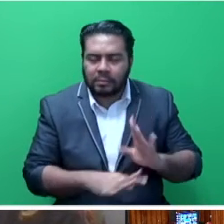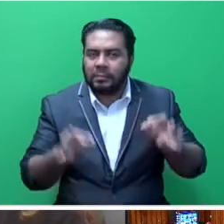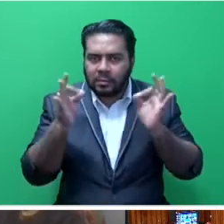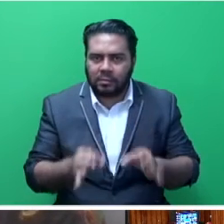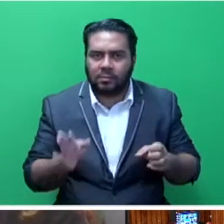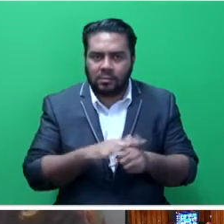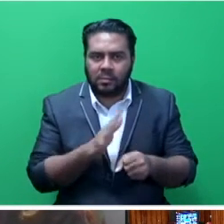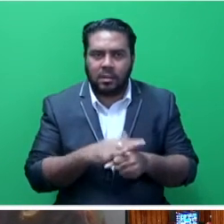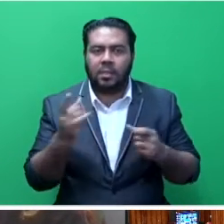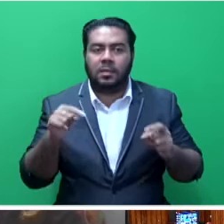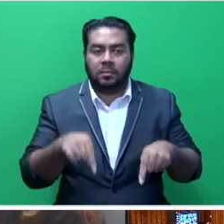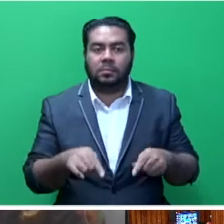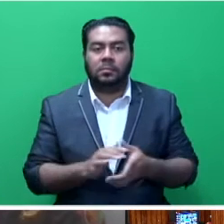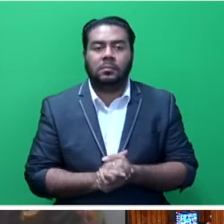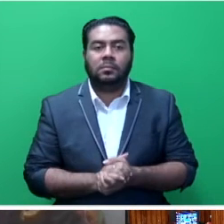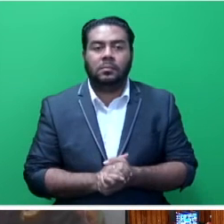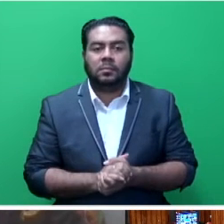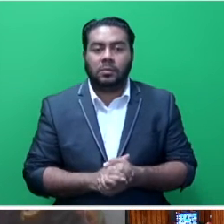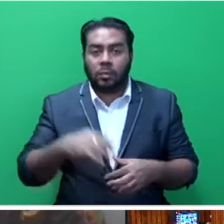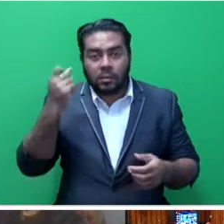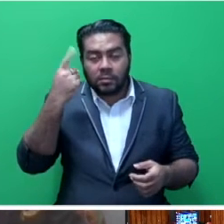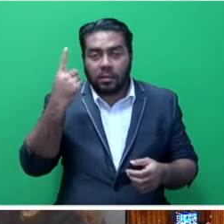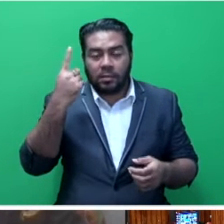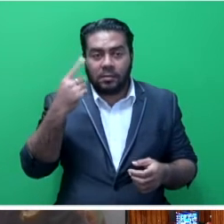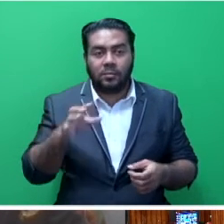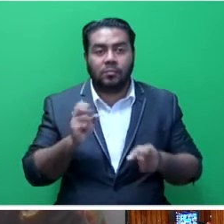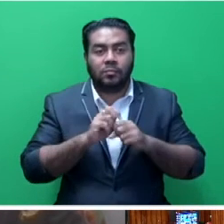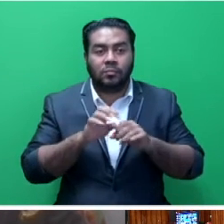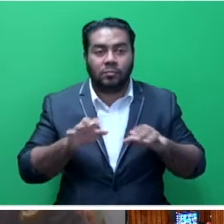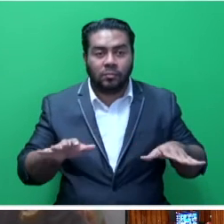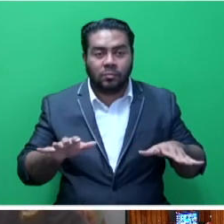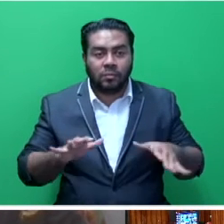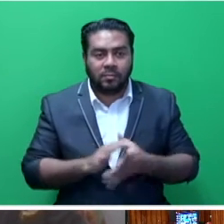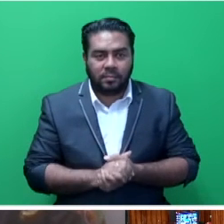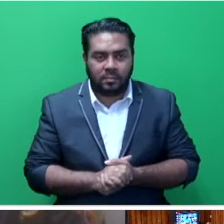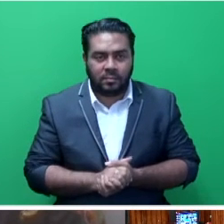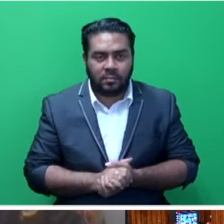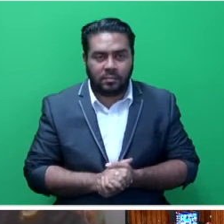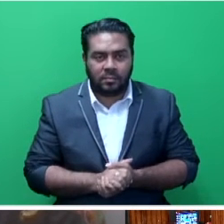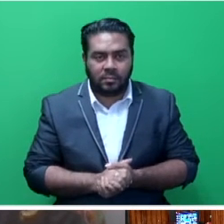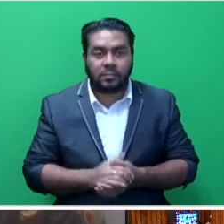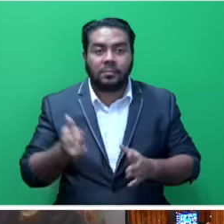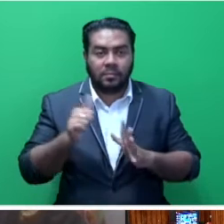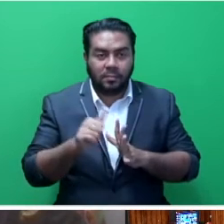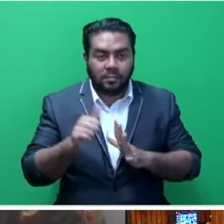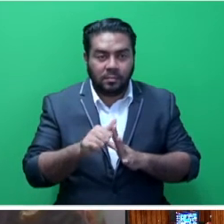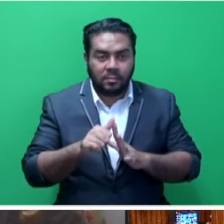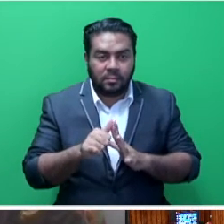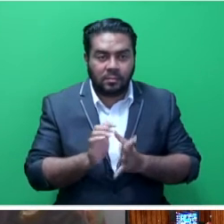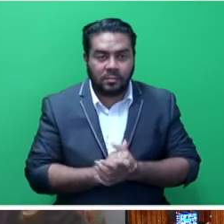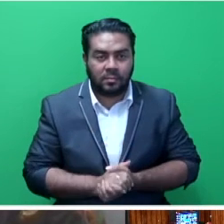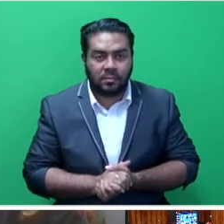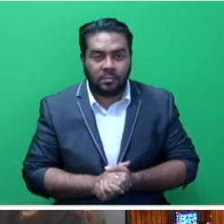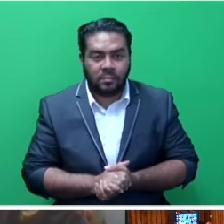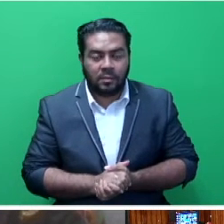implemented. Risk-benefit analysis and understanding the transmission patterns, the containment measures, and also bearing the